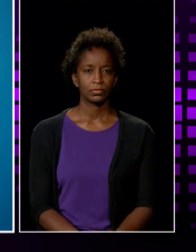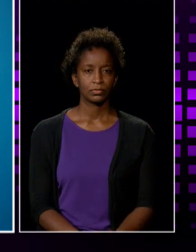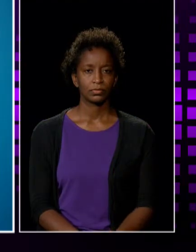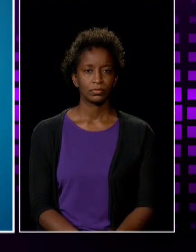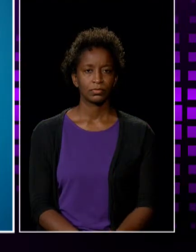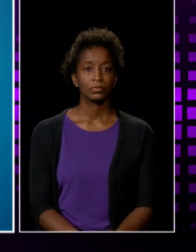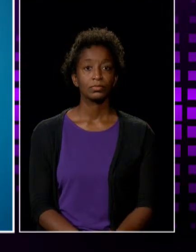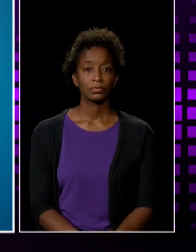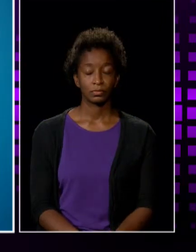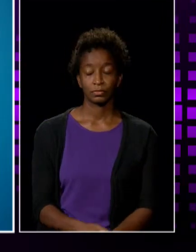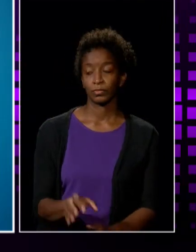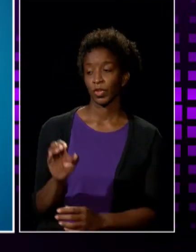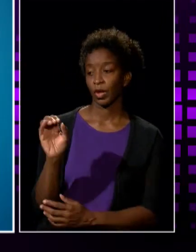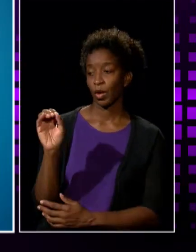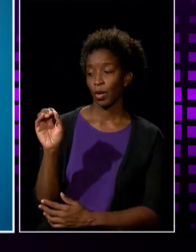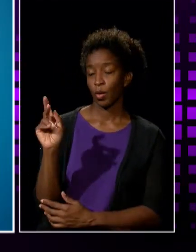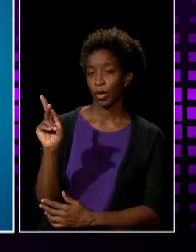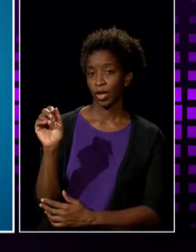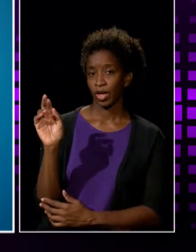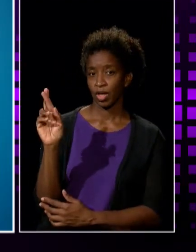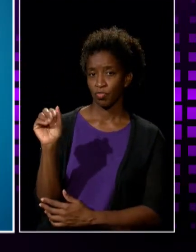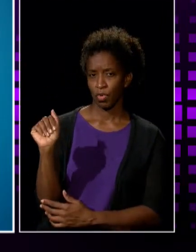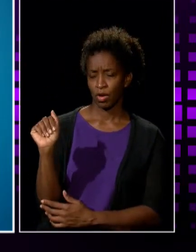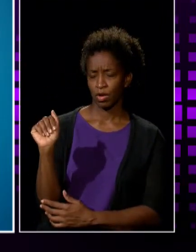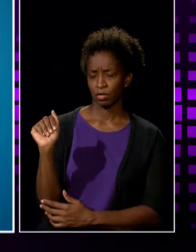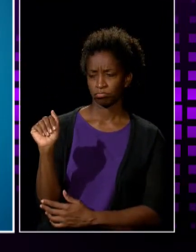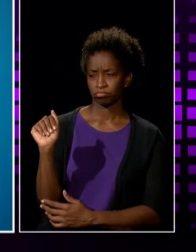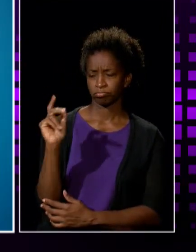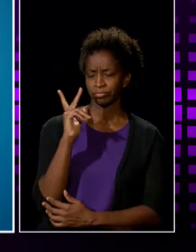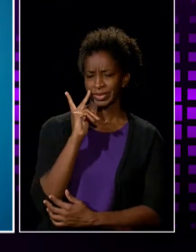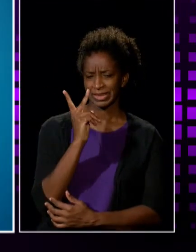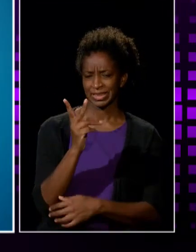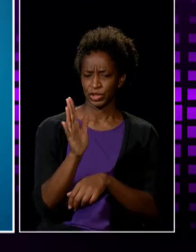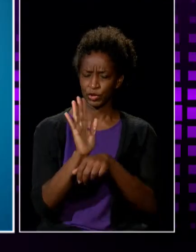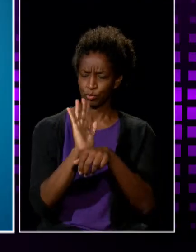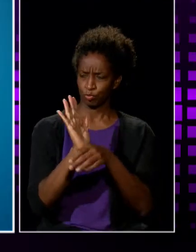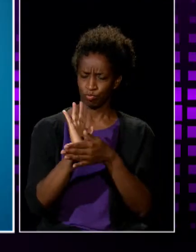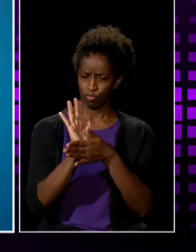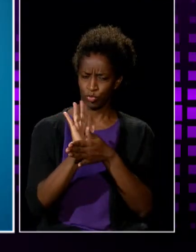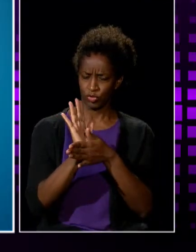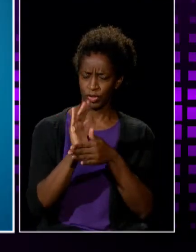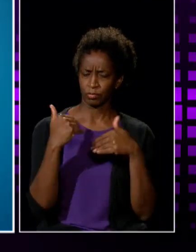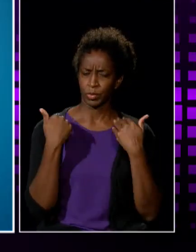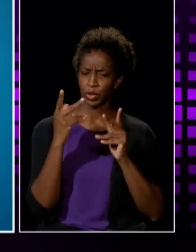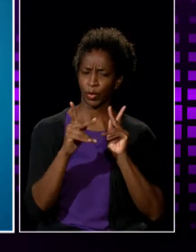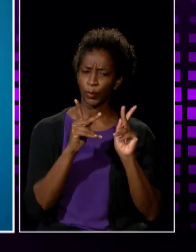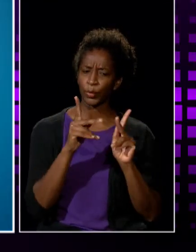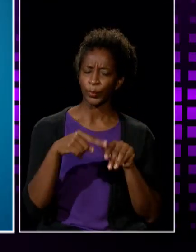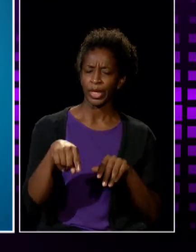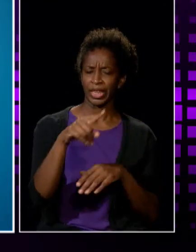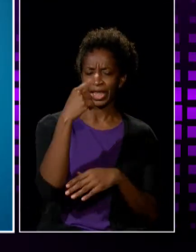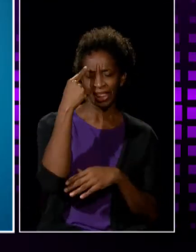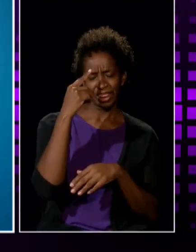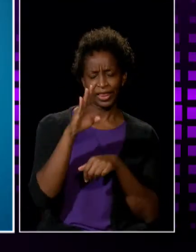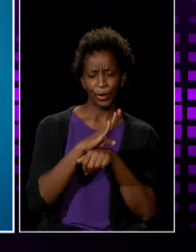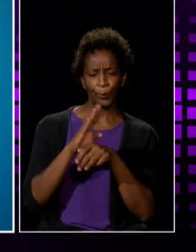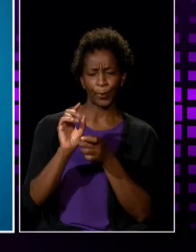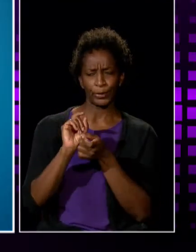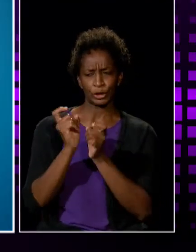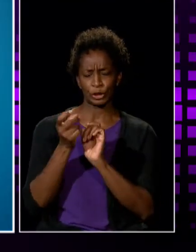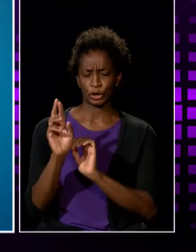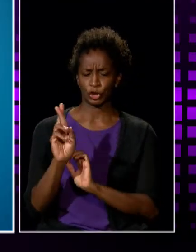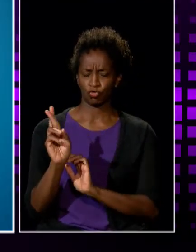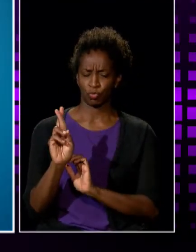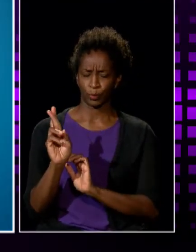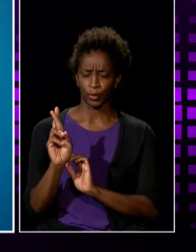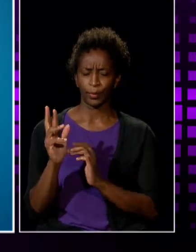Okera, we've just seen the video of young persons expressing their views on the transition to a republic. I just want to ask you, beginning with you, but